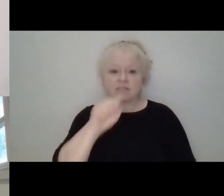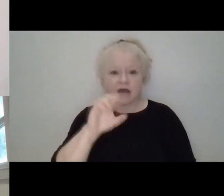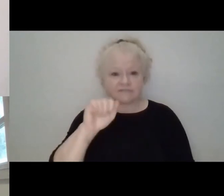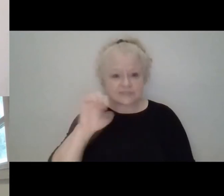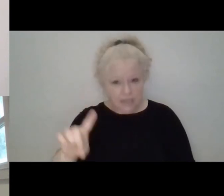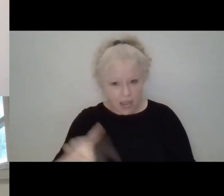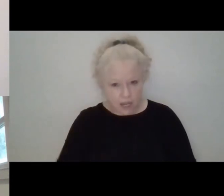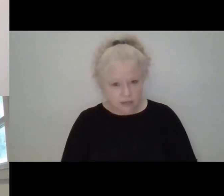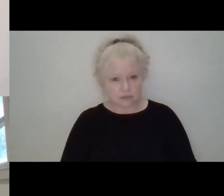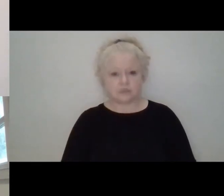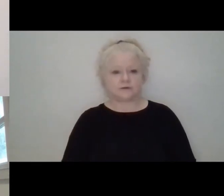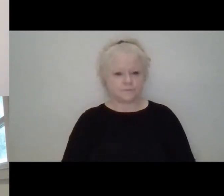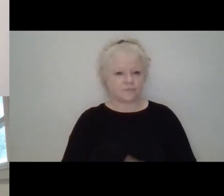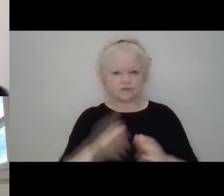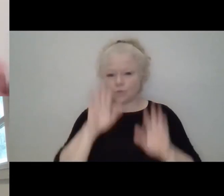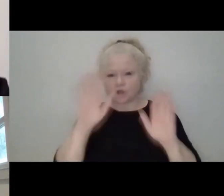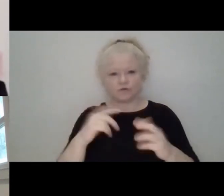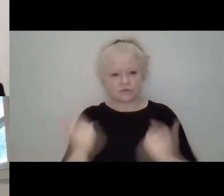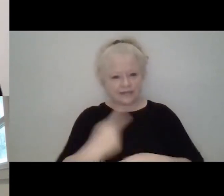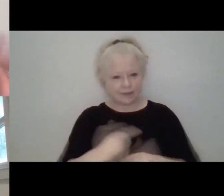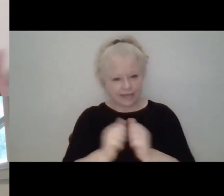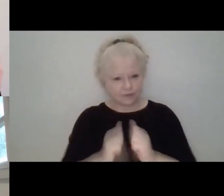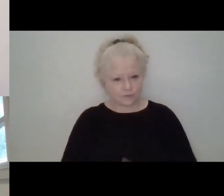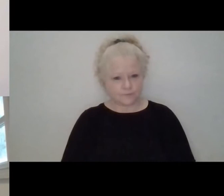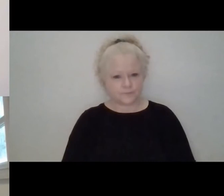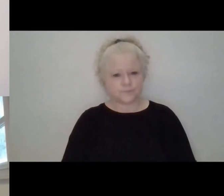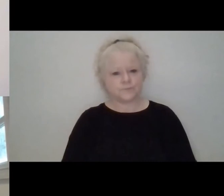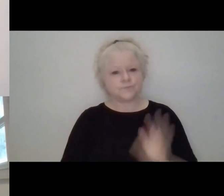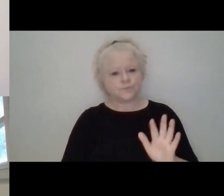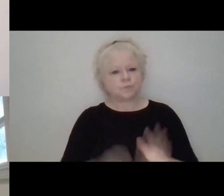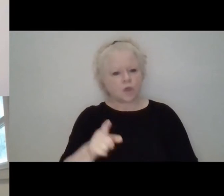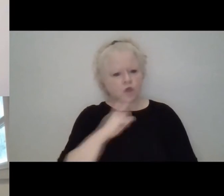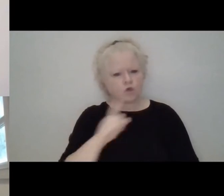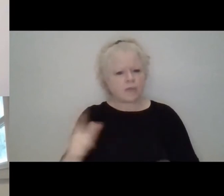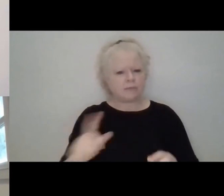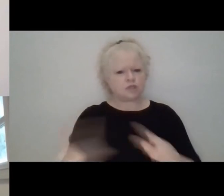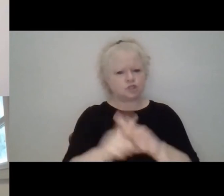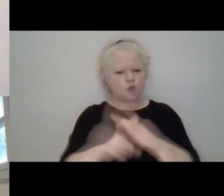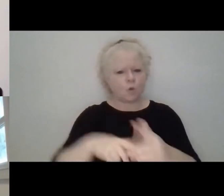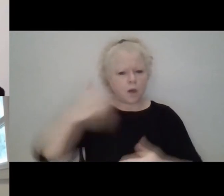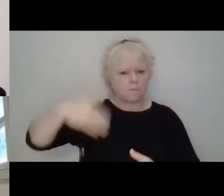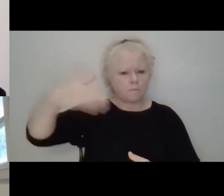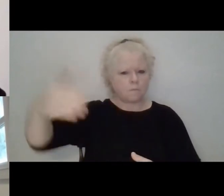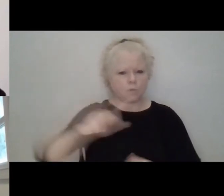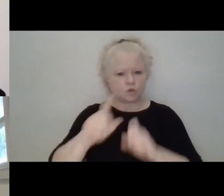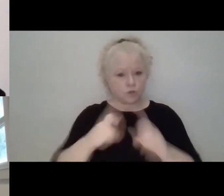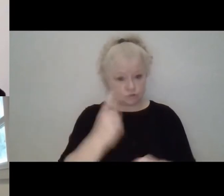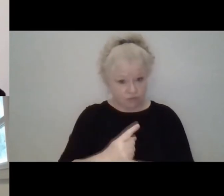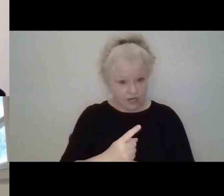and it means so much that we're all here today. So, Daniel, you might like be popping in with questions, but definitely at the end for